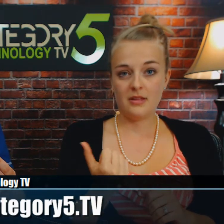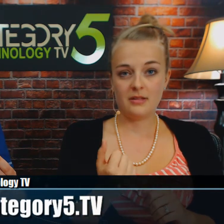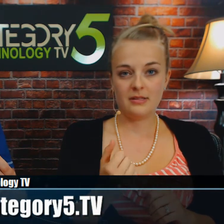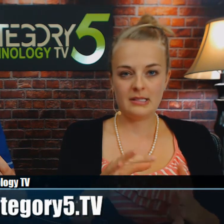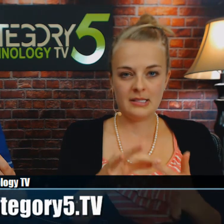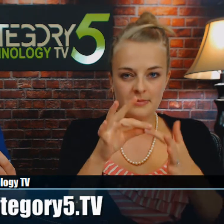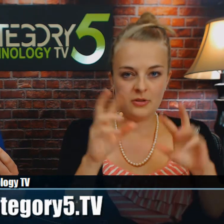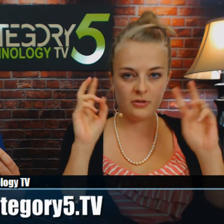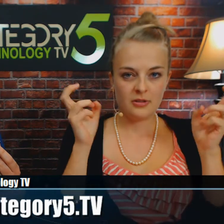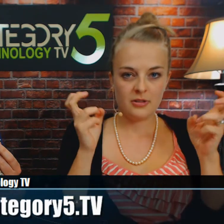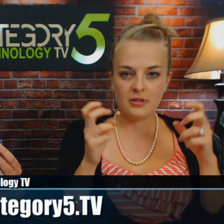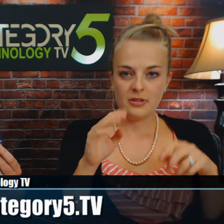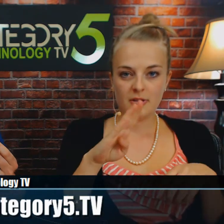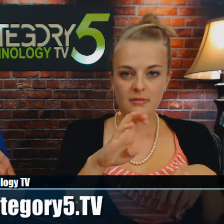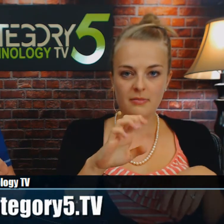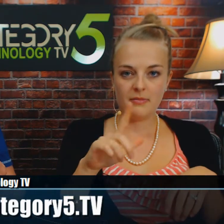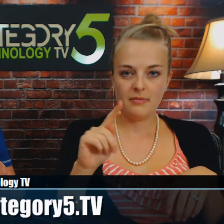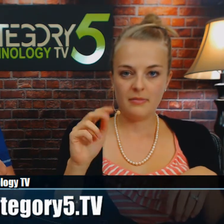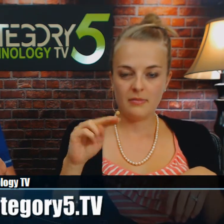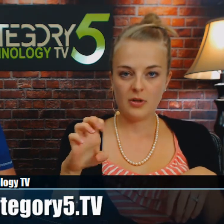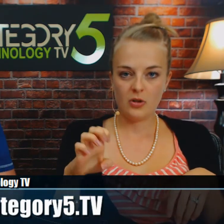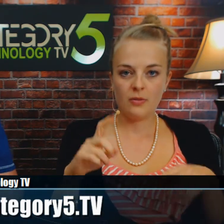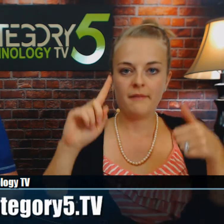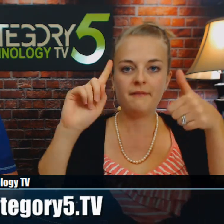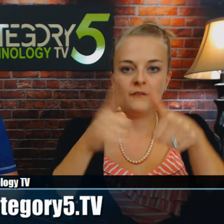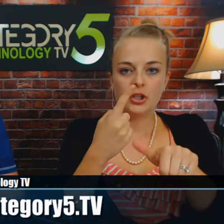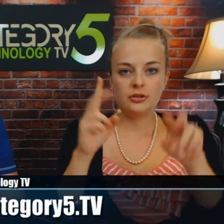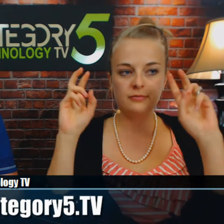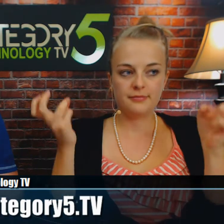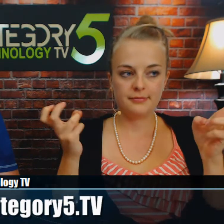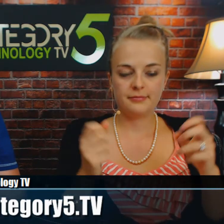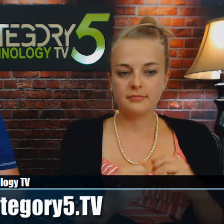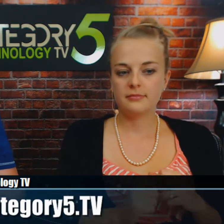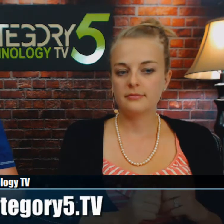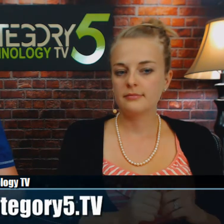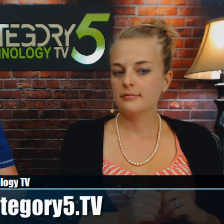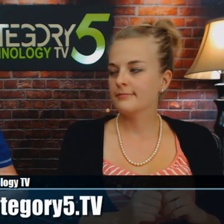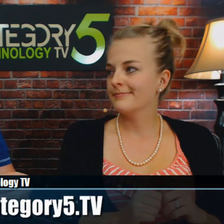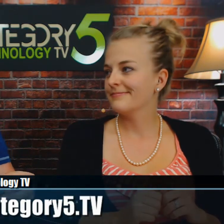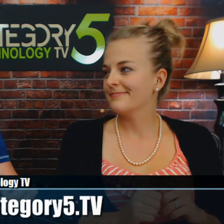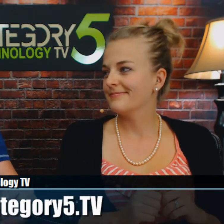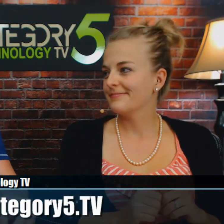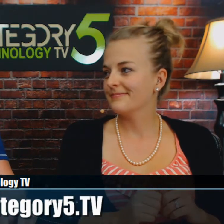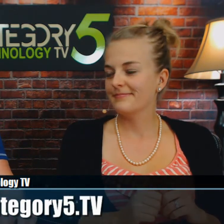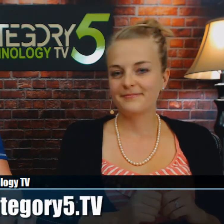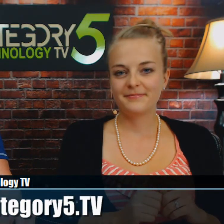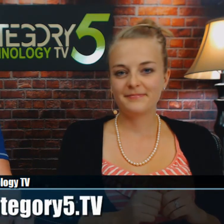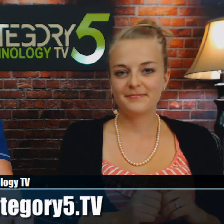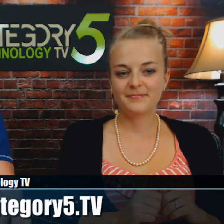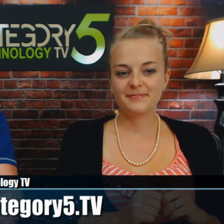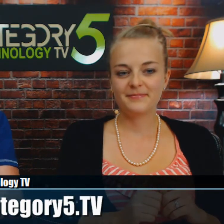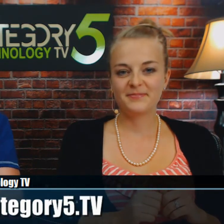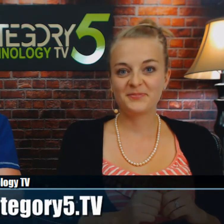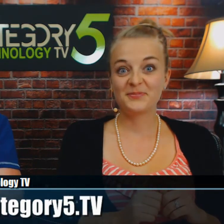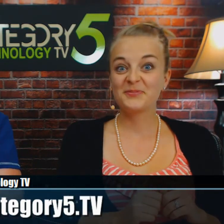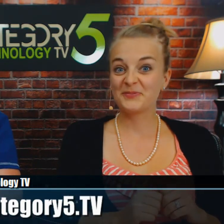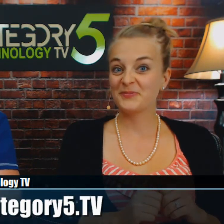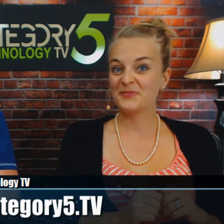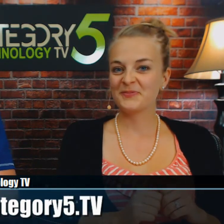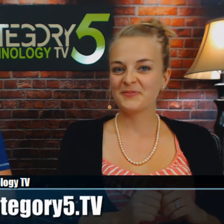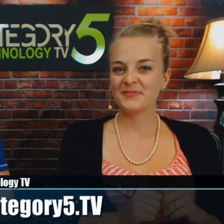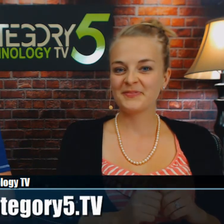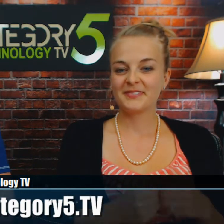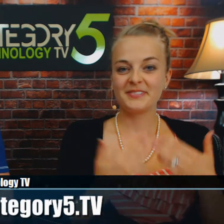at tonight, and Hillary has two of them, one for the left and one for the right ear, and we actually, thanks to Beltone Canada,